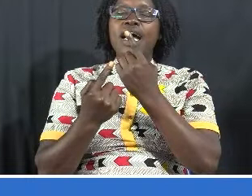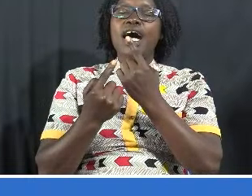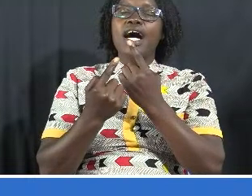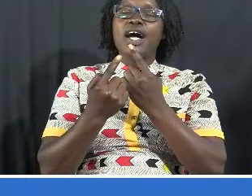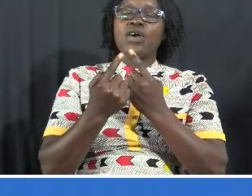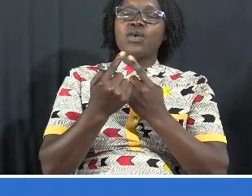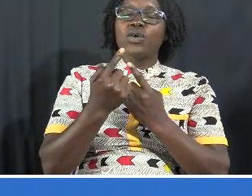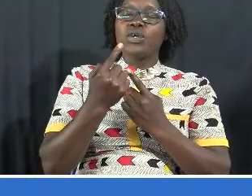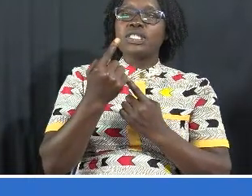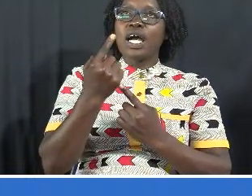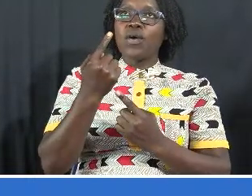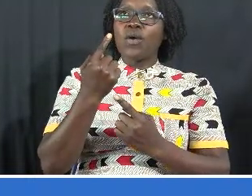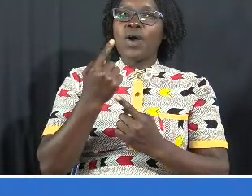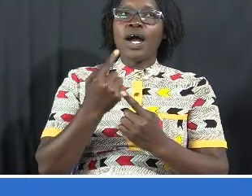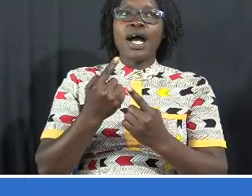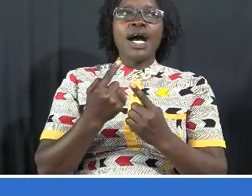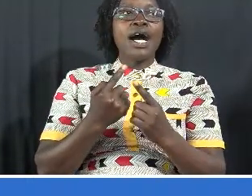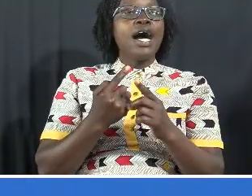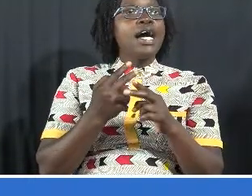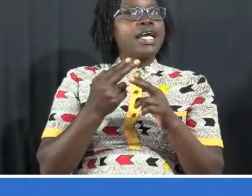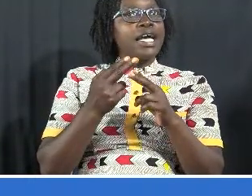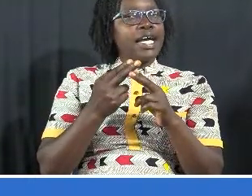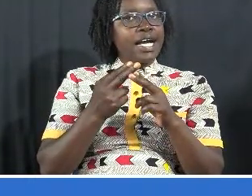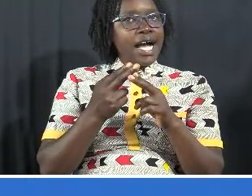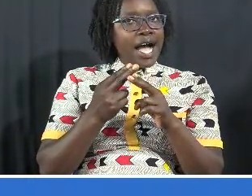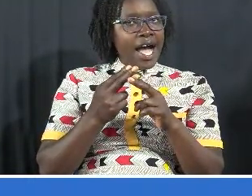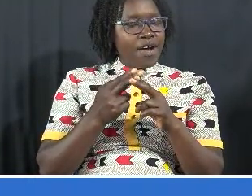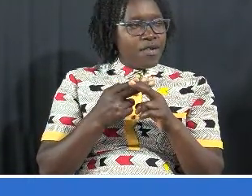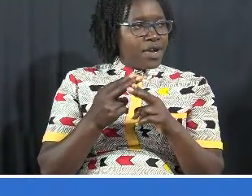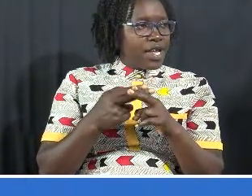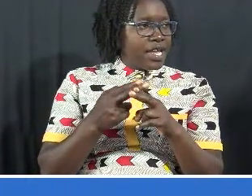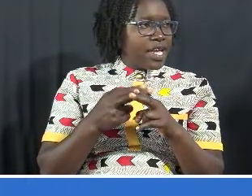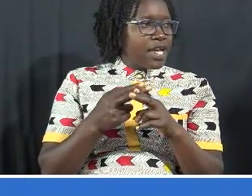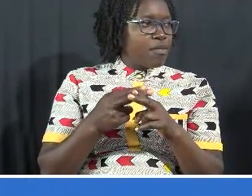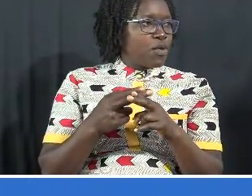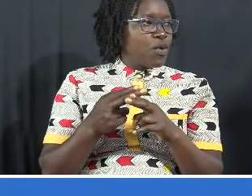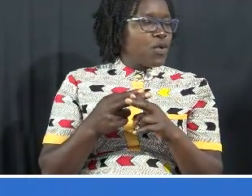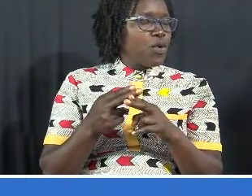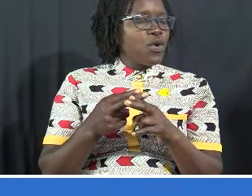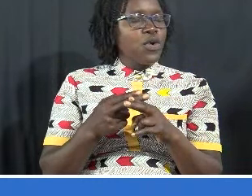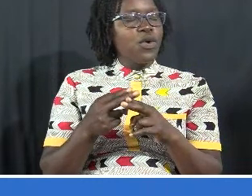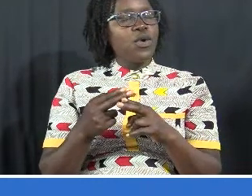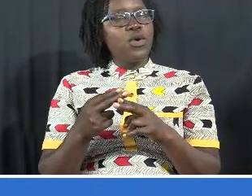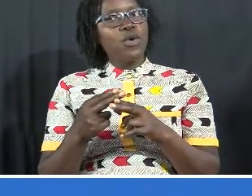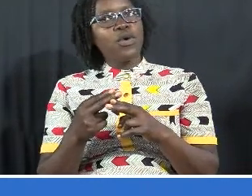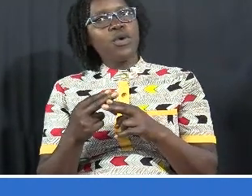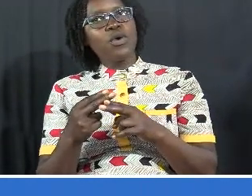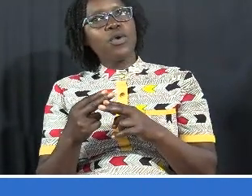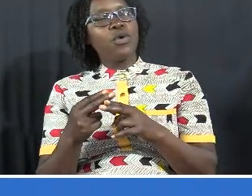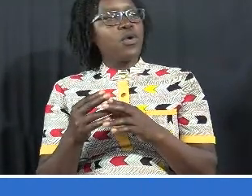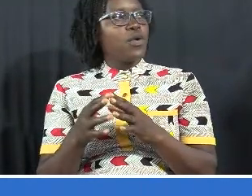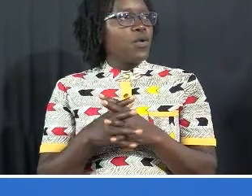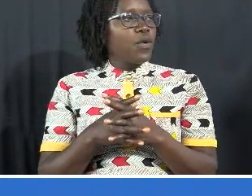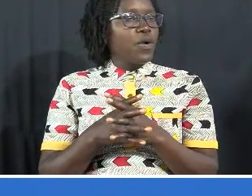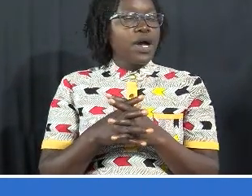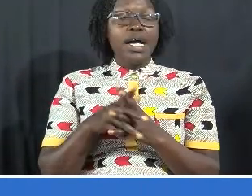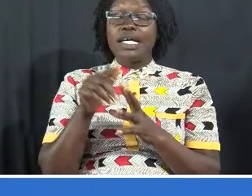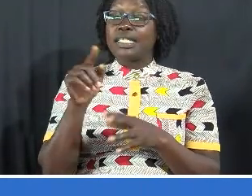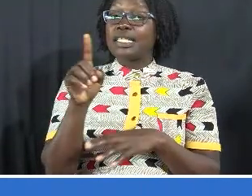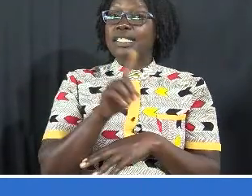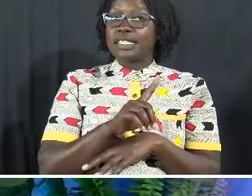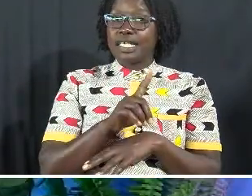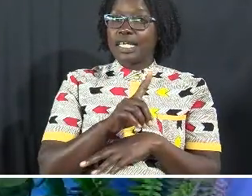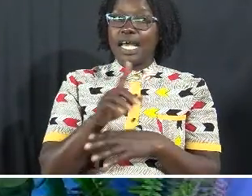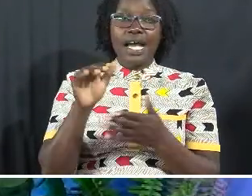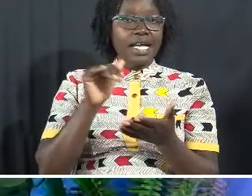anakuja, kuja kwake karibu. That day, there will be no time